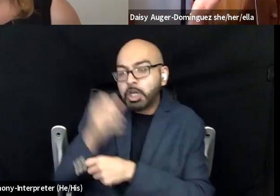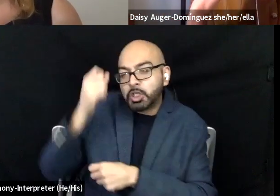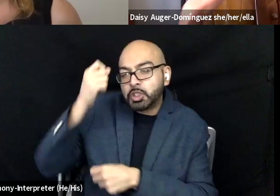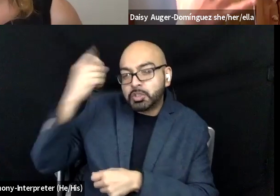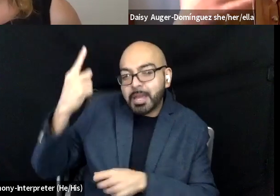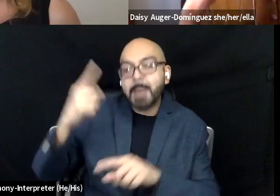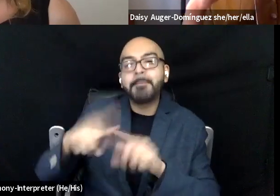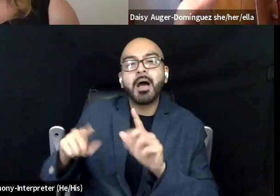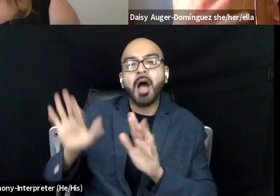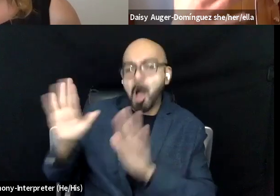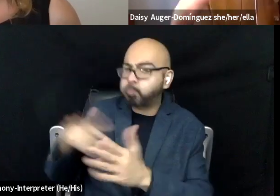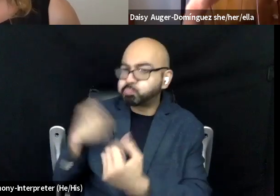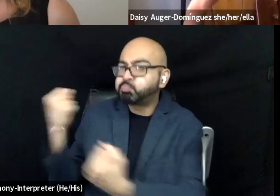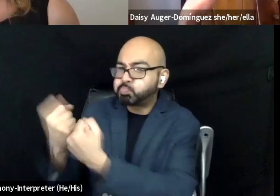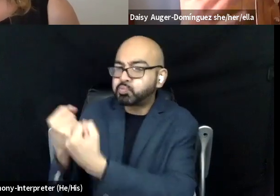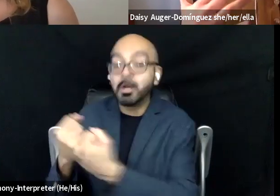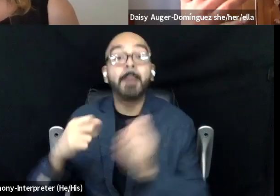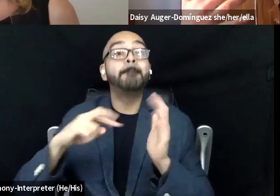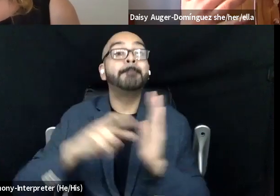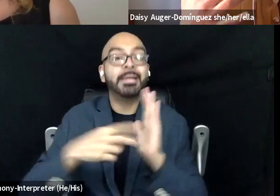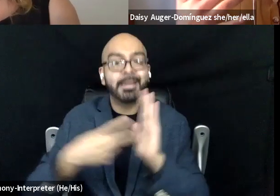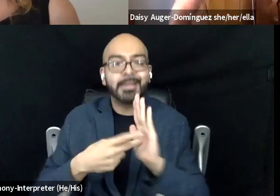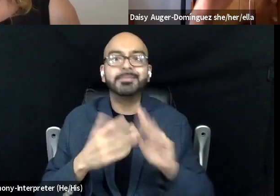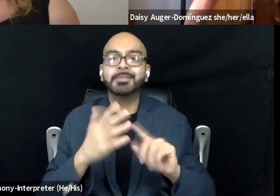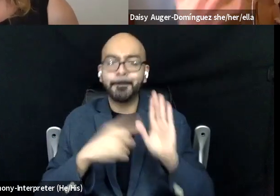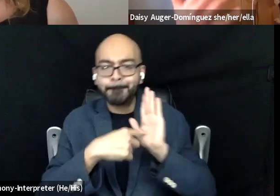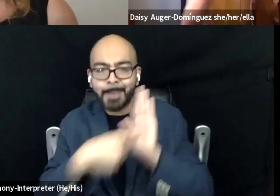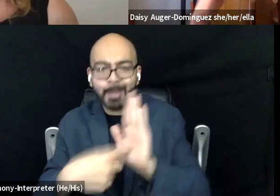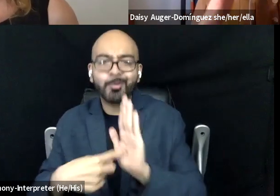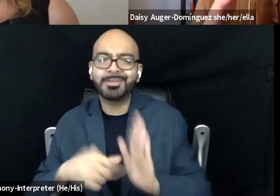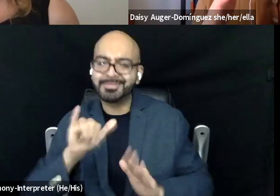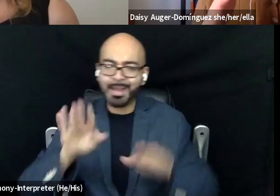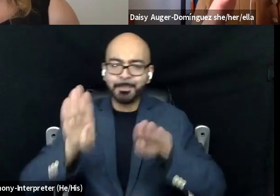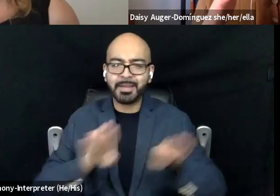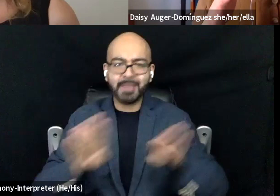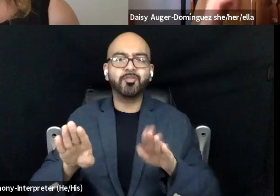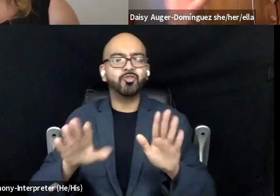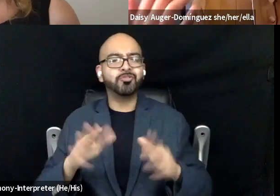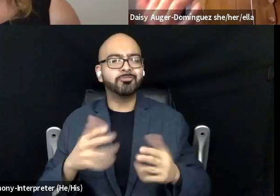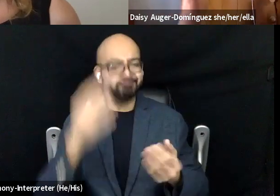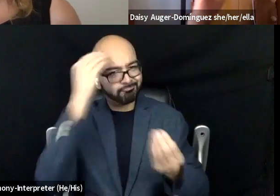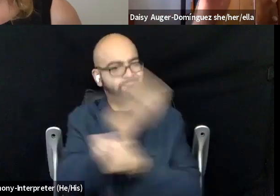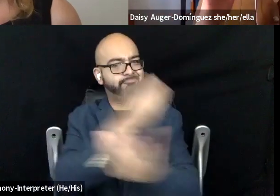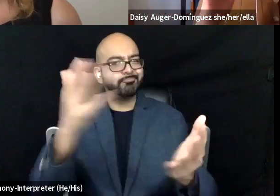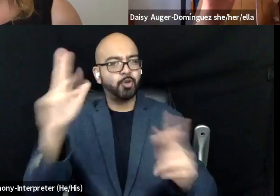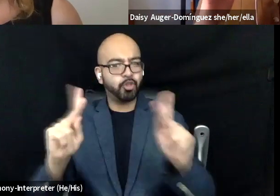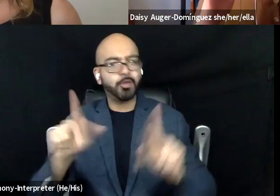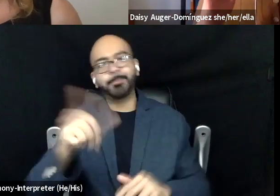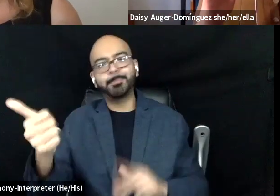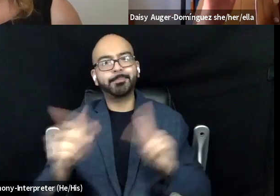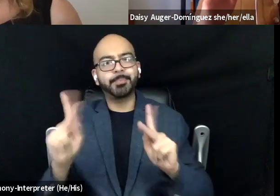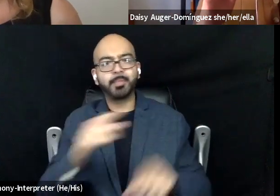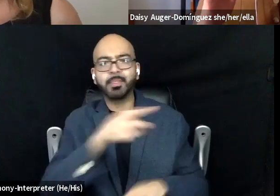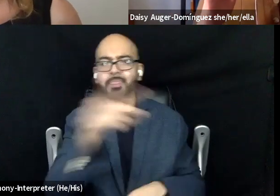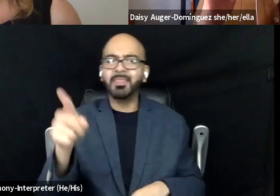it's showcasing and modeling that kind of behavior that signals to others that it's okay to do so, that it signals to others that you see